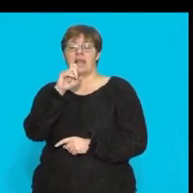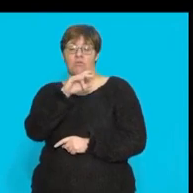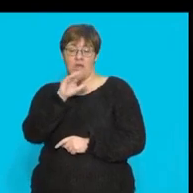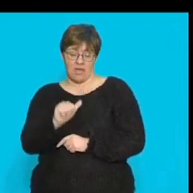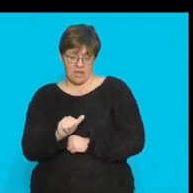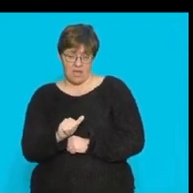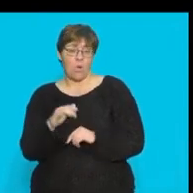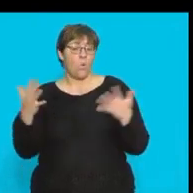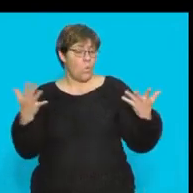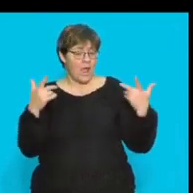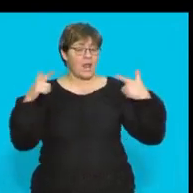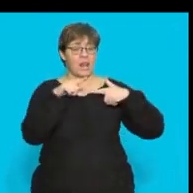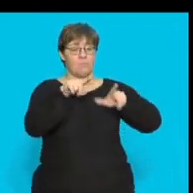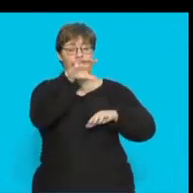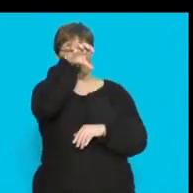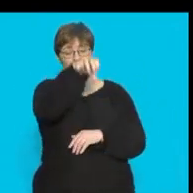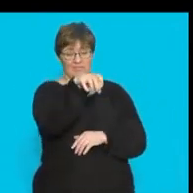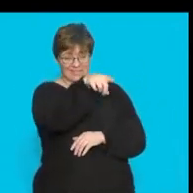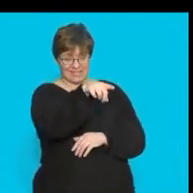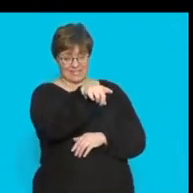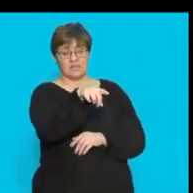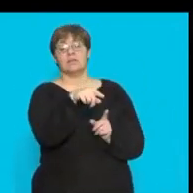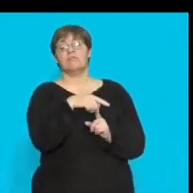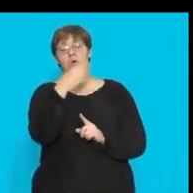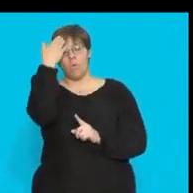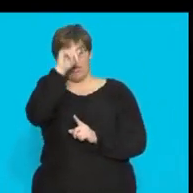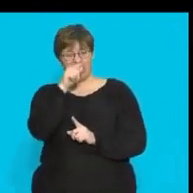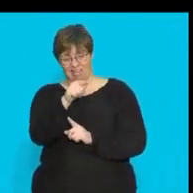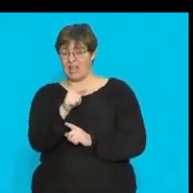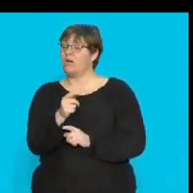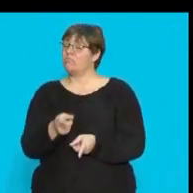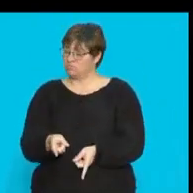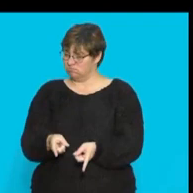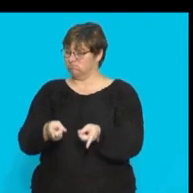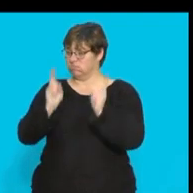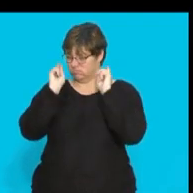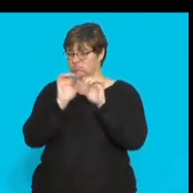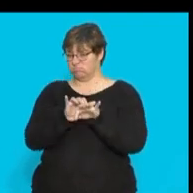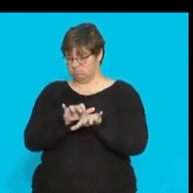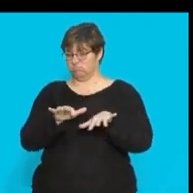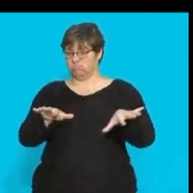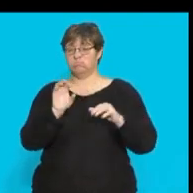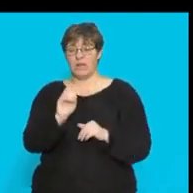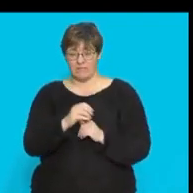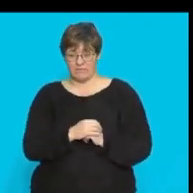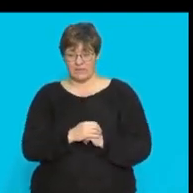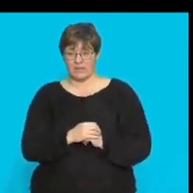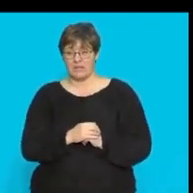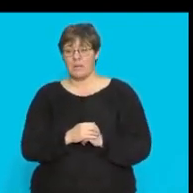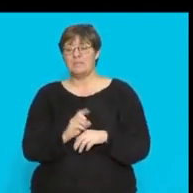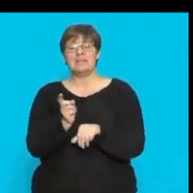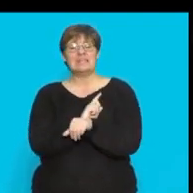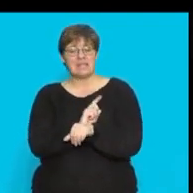it's in the Limpopo province here in South Africa, which we know, right, is an area that is very nice and